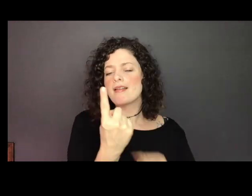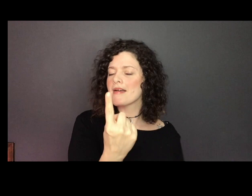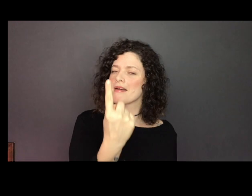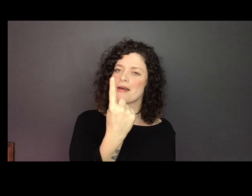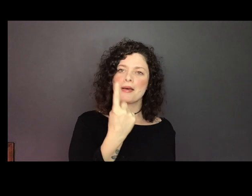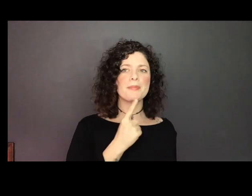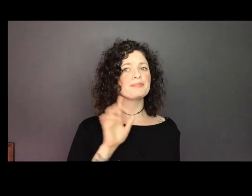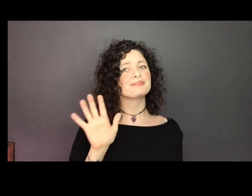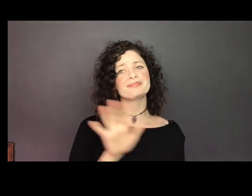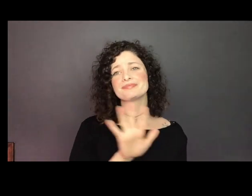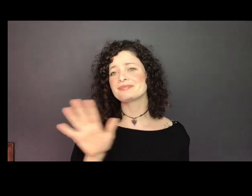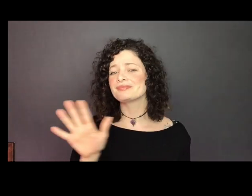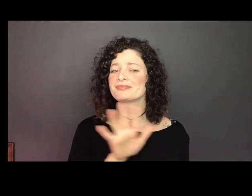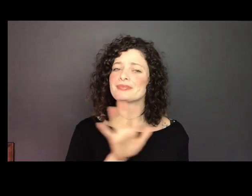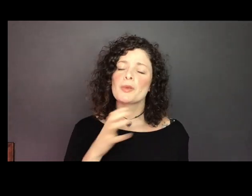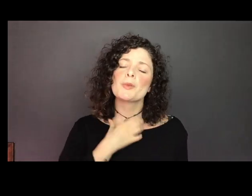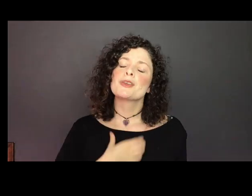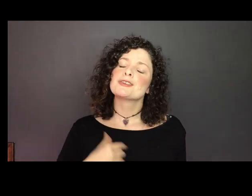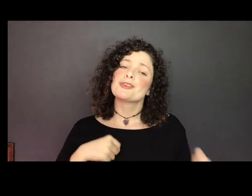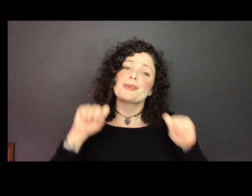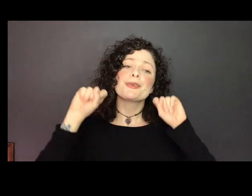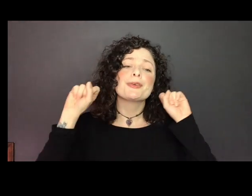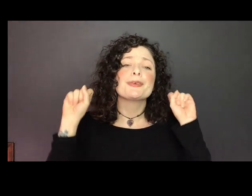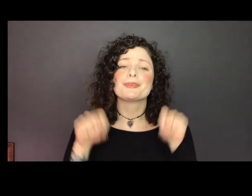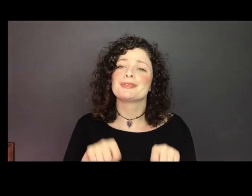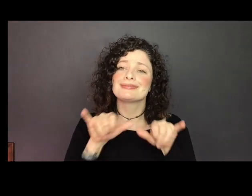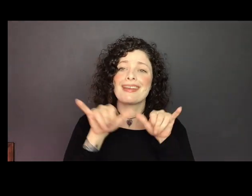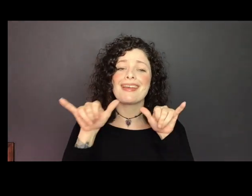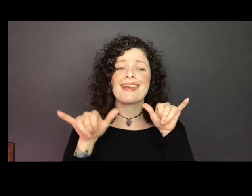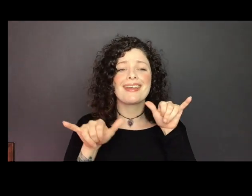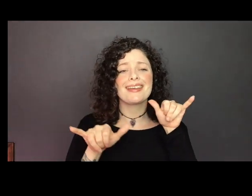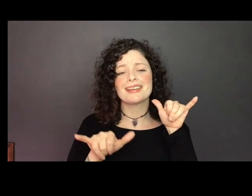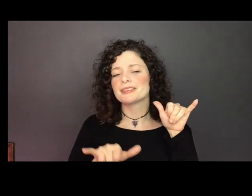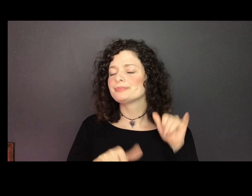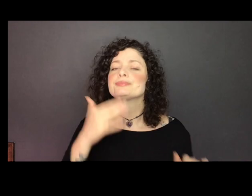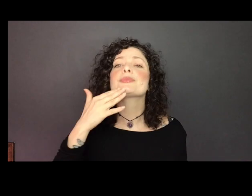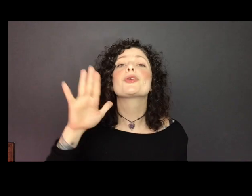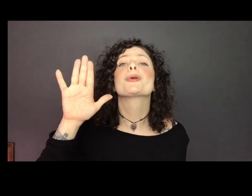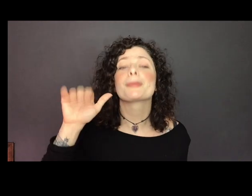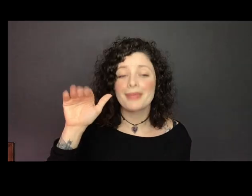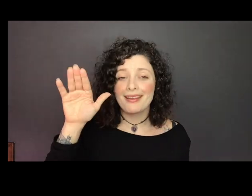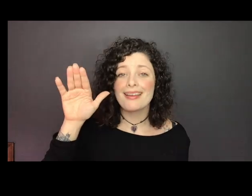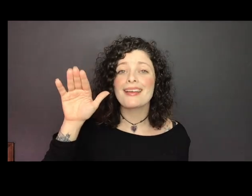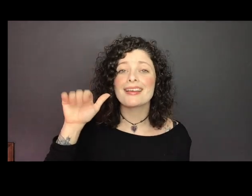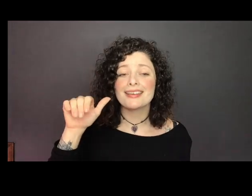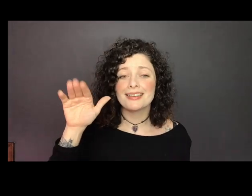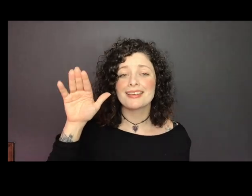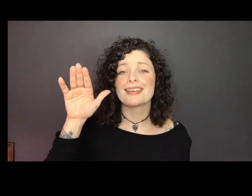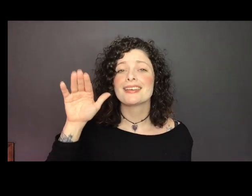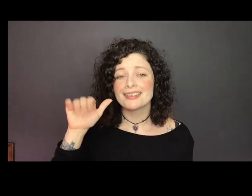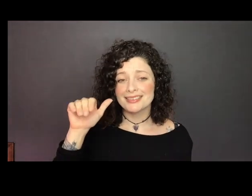Come, no, you can't come with me, stay. I wish I could goodbye.